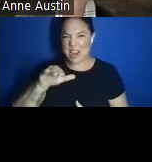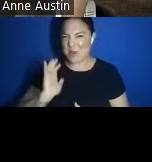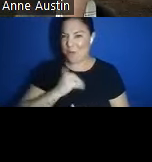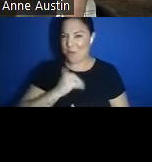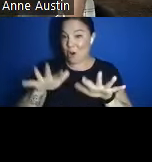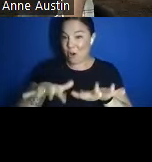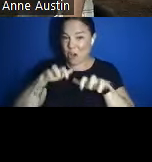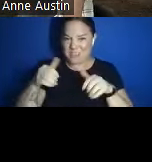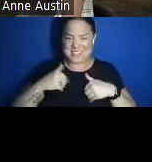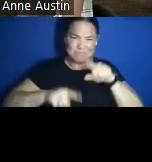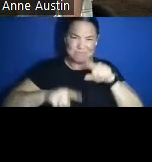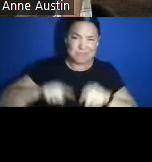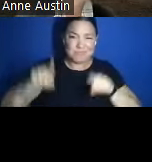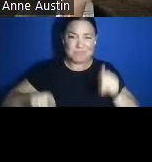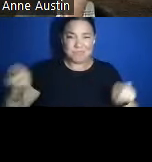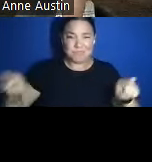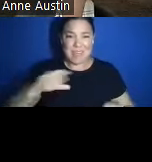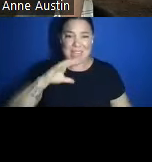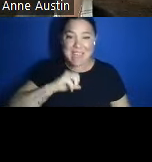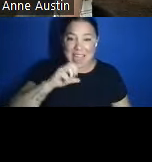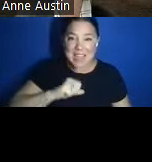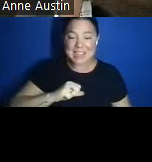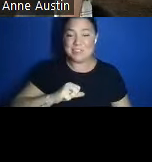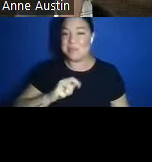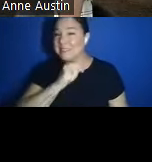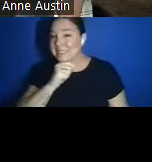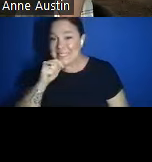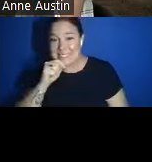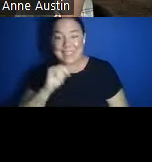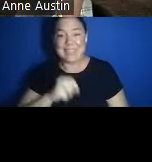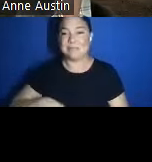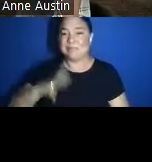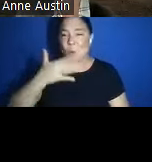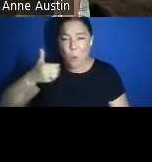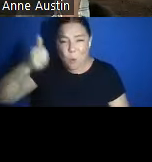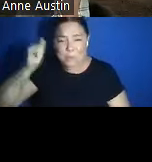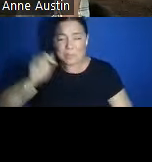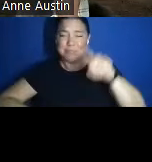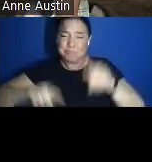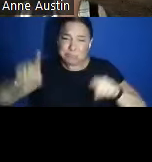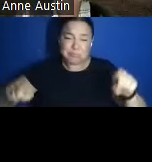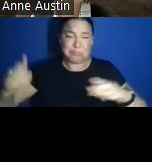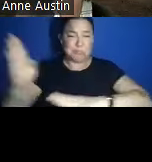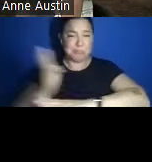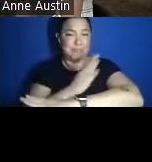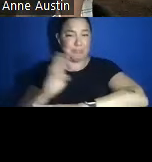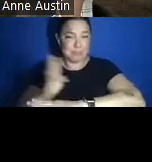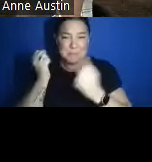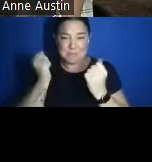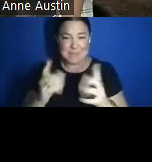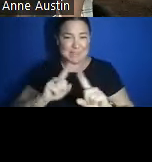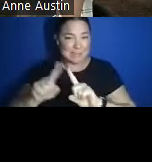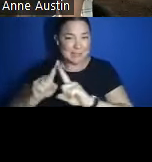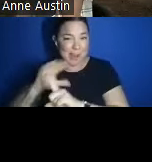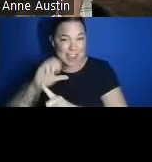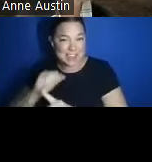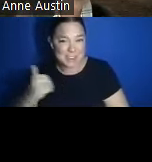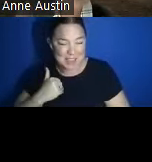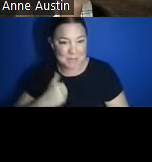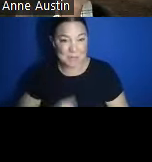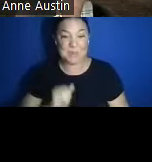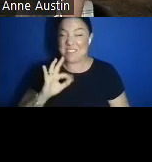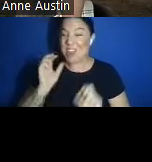huge range of age groups with teenagers and octogenarians alike. And if I could see you all right now,